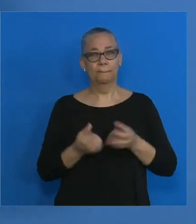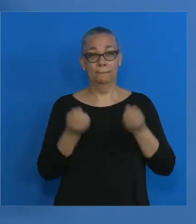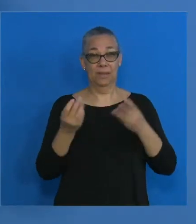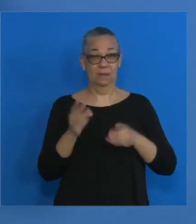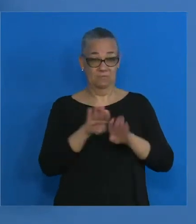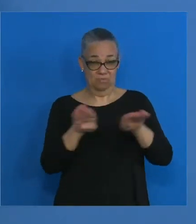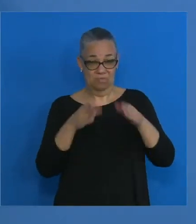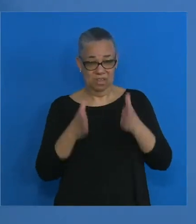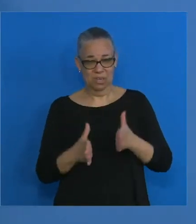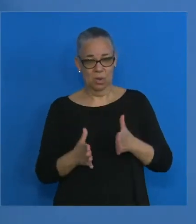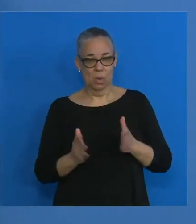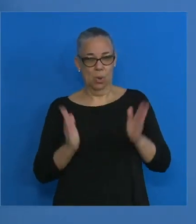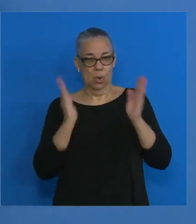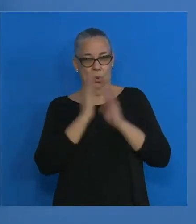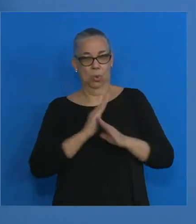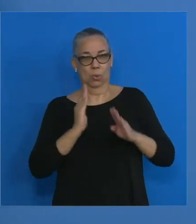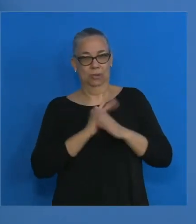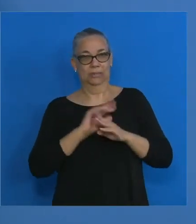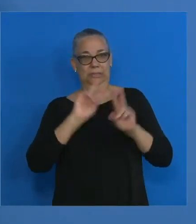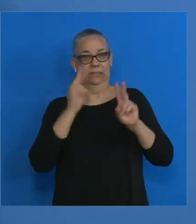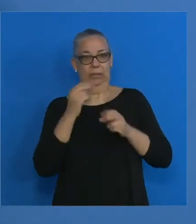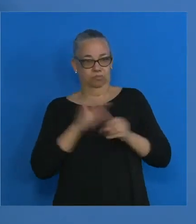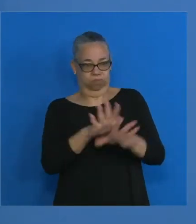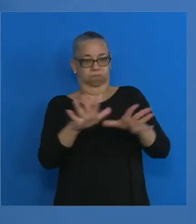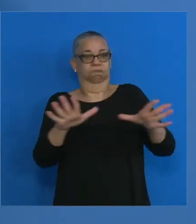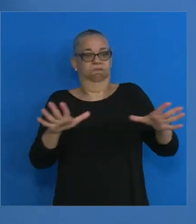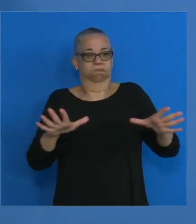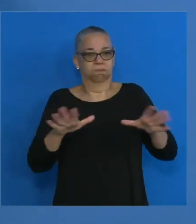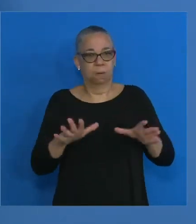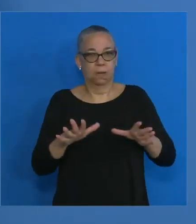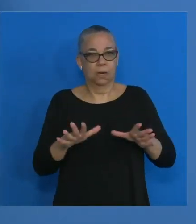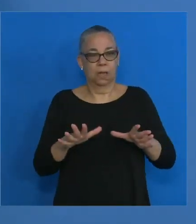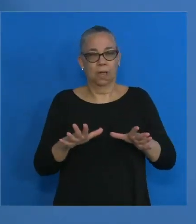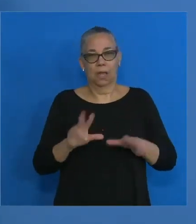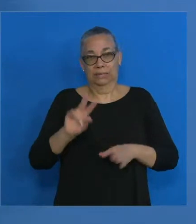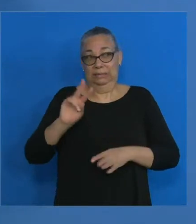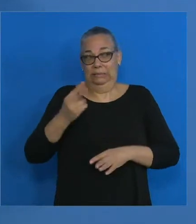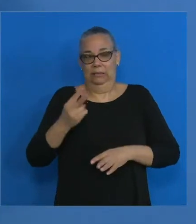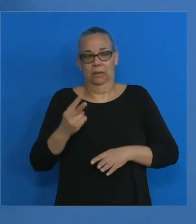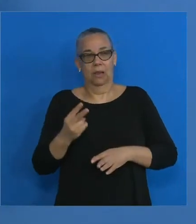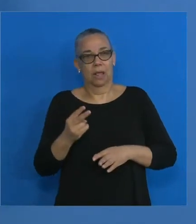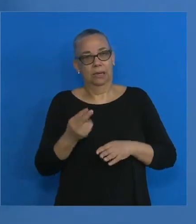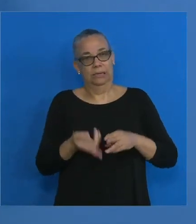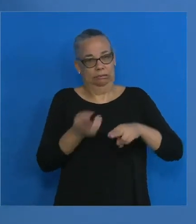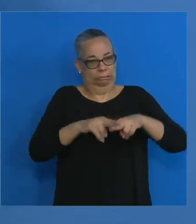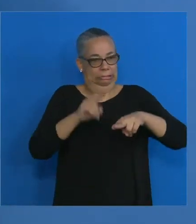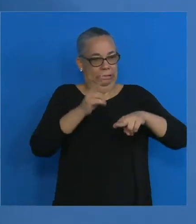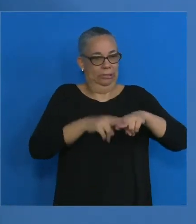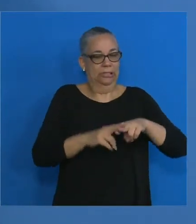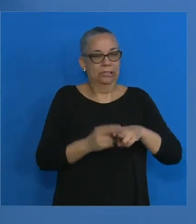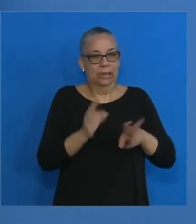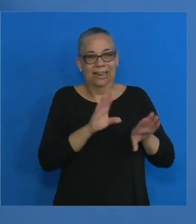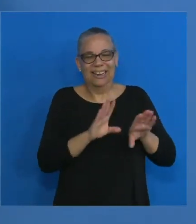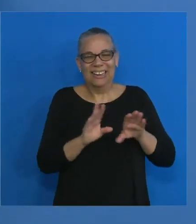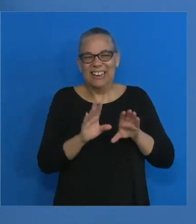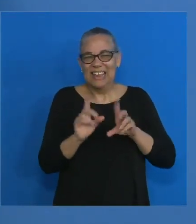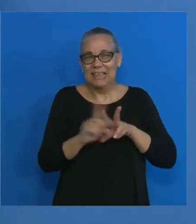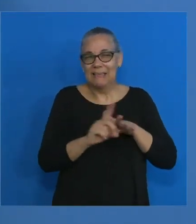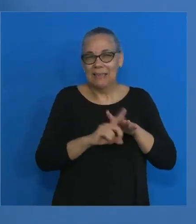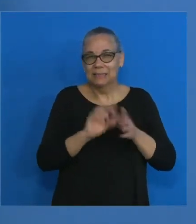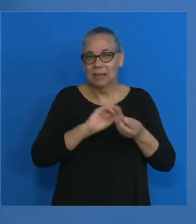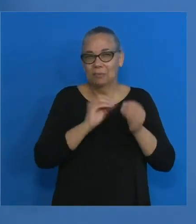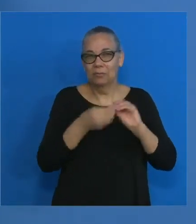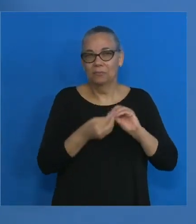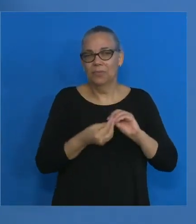second wave associated with local transmission and the rising active case numbers. The public wants